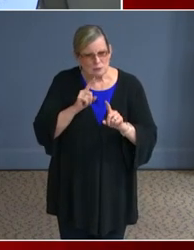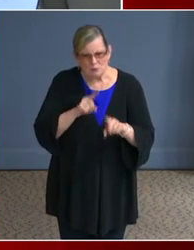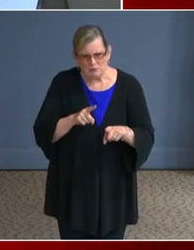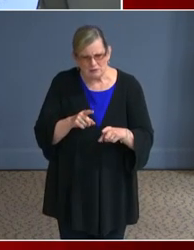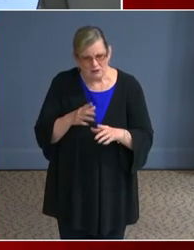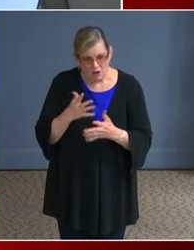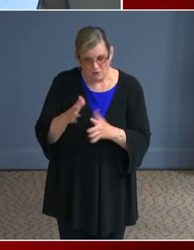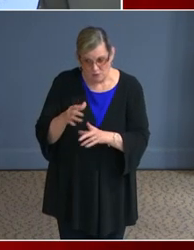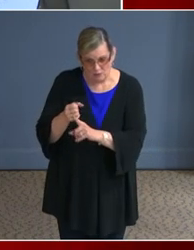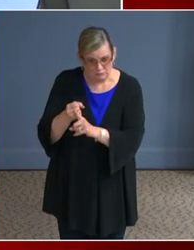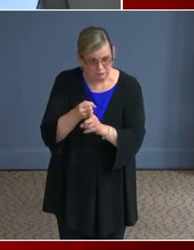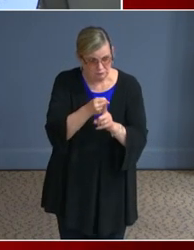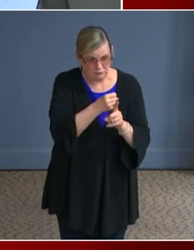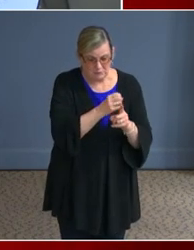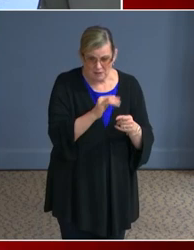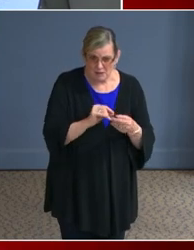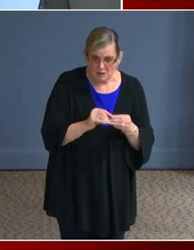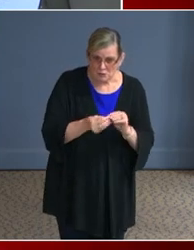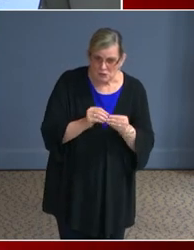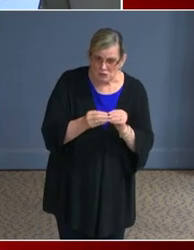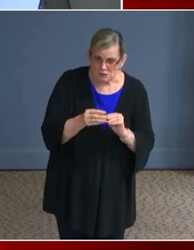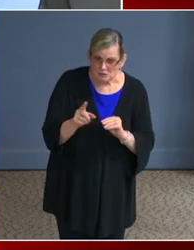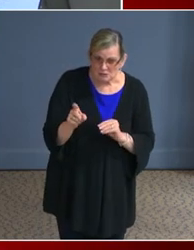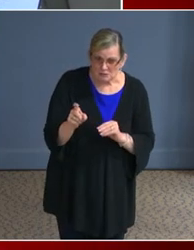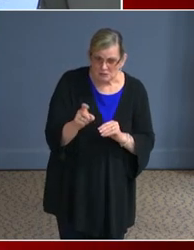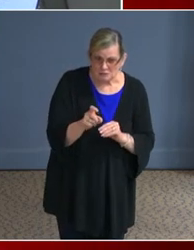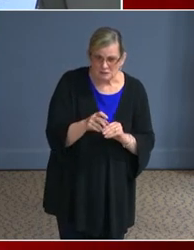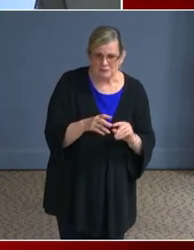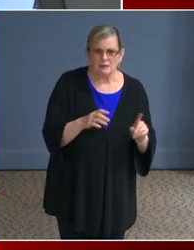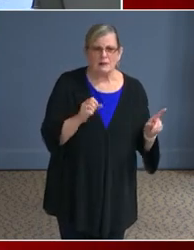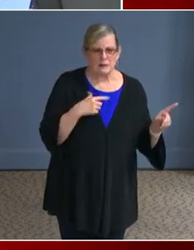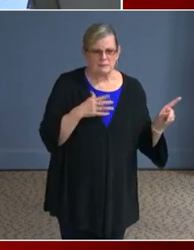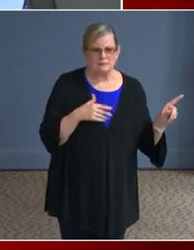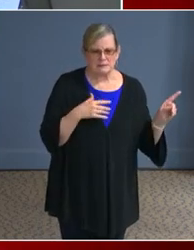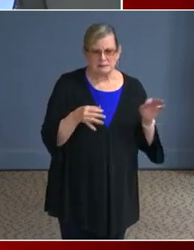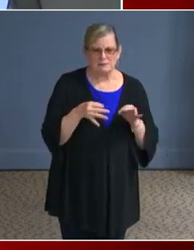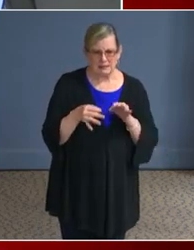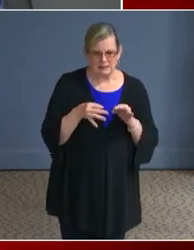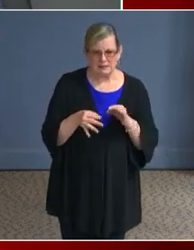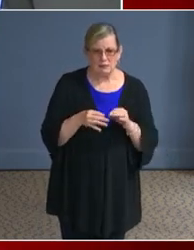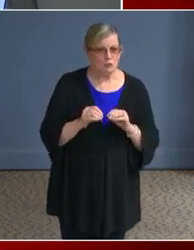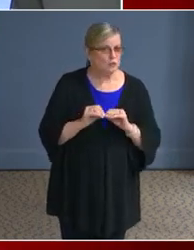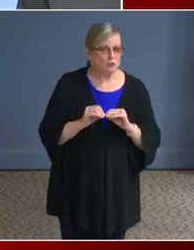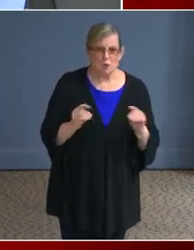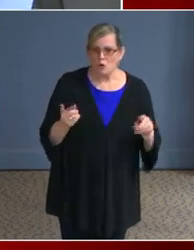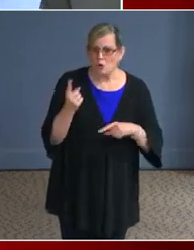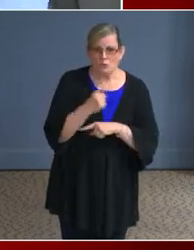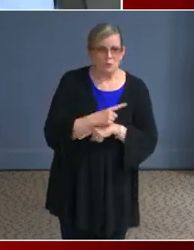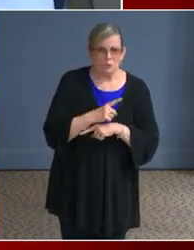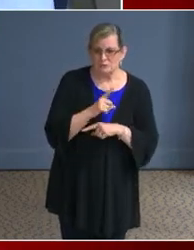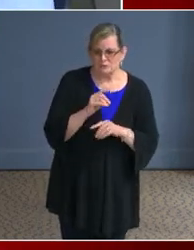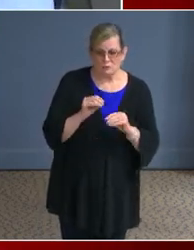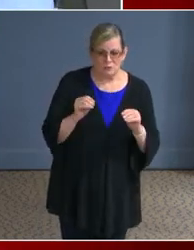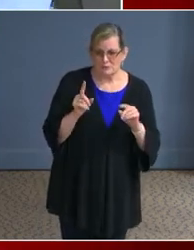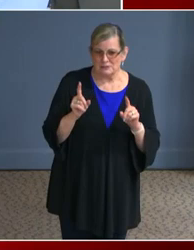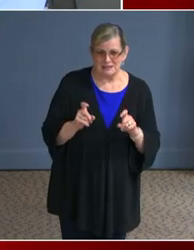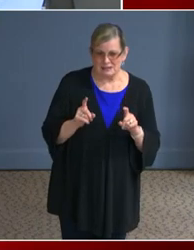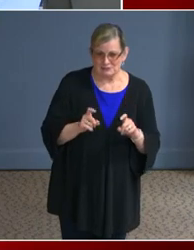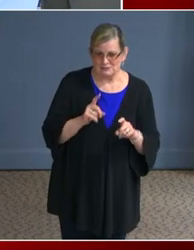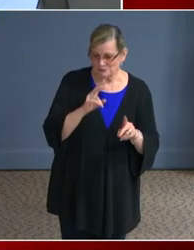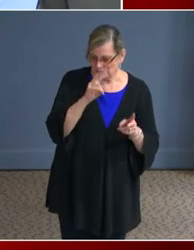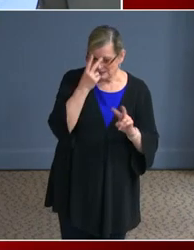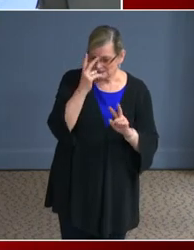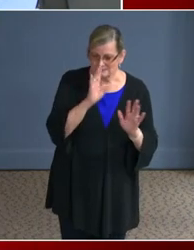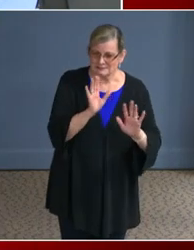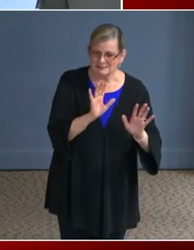supposedly been conducted actually went down. The tests had Sure. not been done. So there were no days where no tests were reported, Julie,